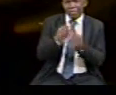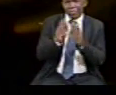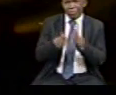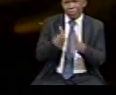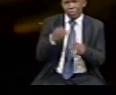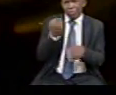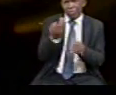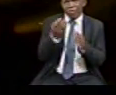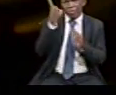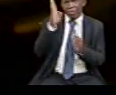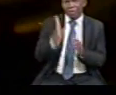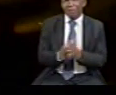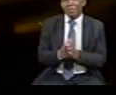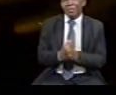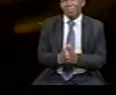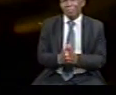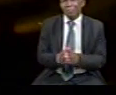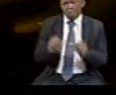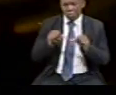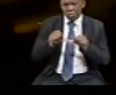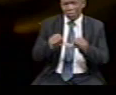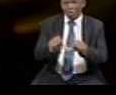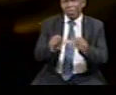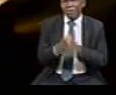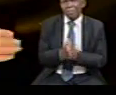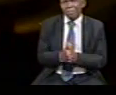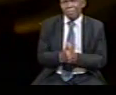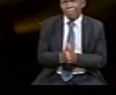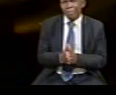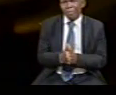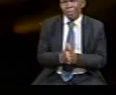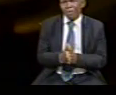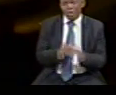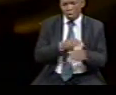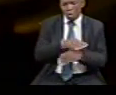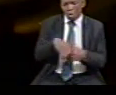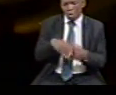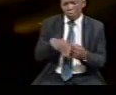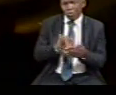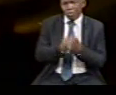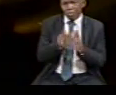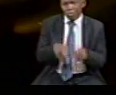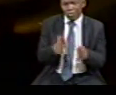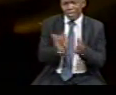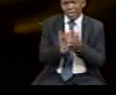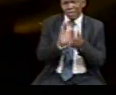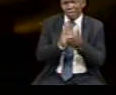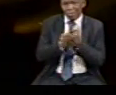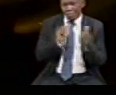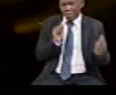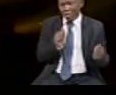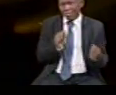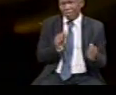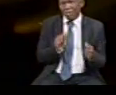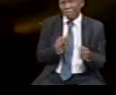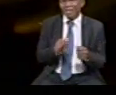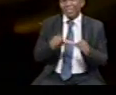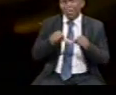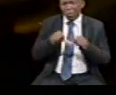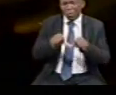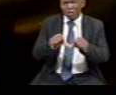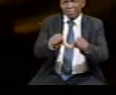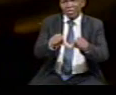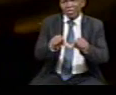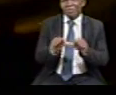time approaching. We must continue. The Bible says that all those that believe, in Acts chapter 2, they continue